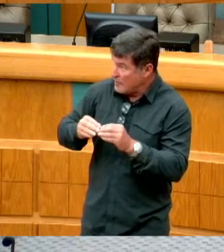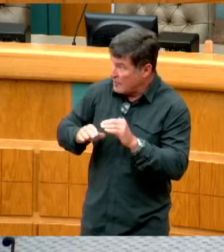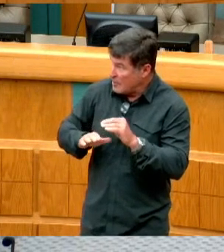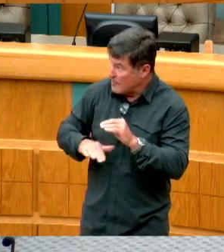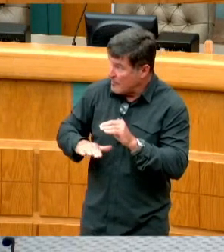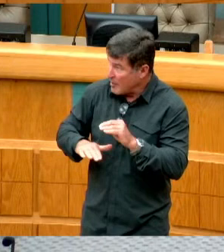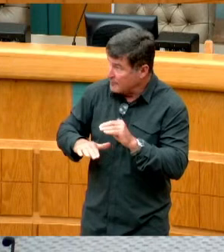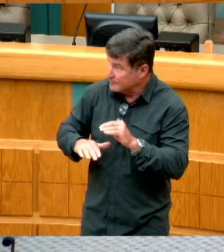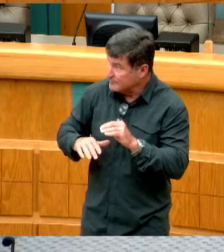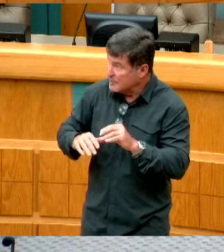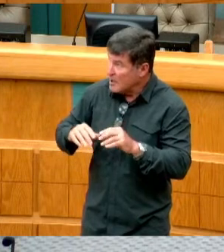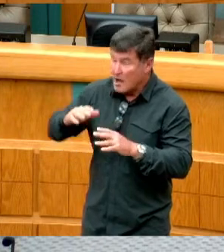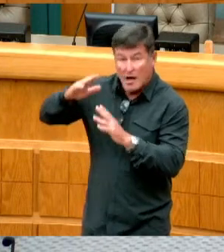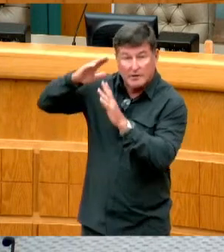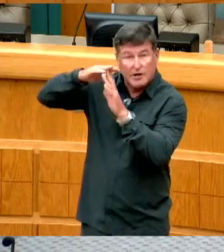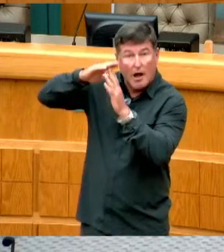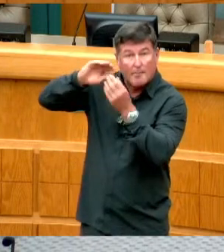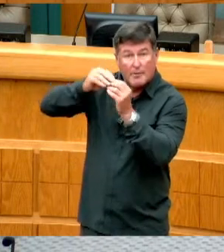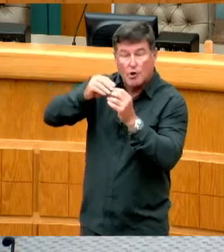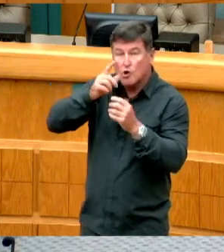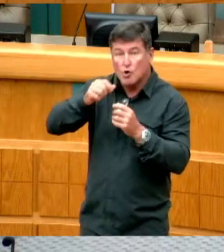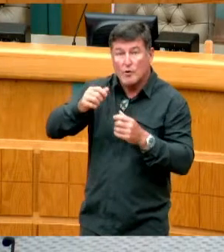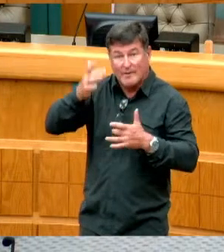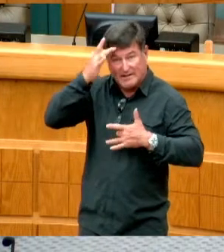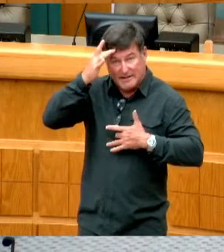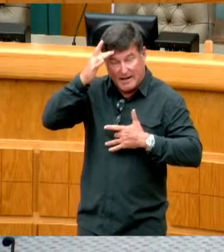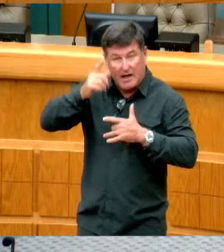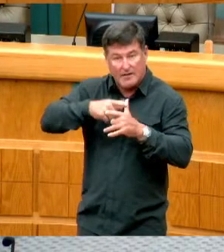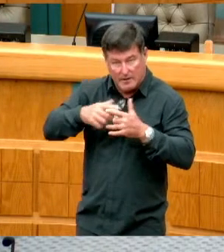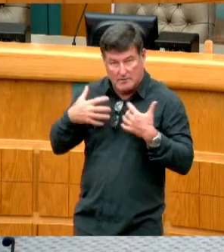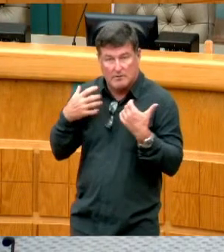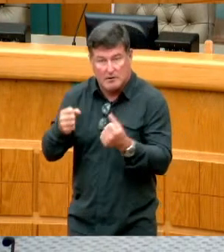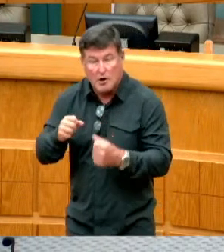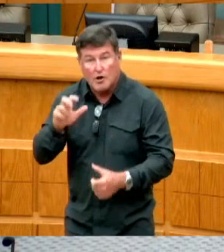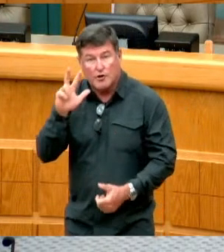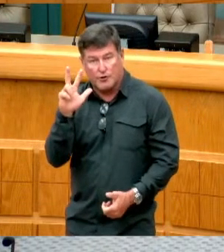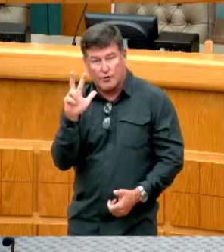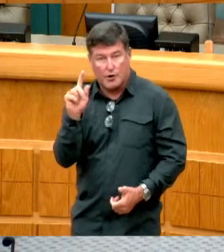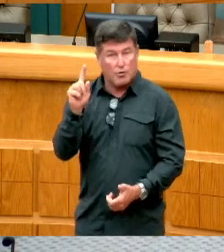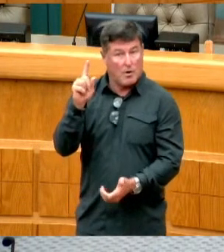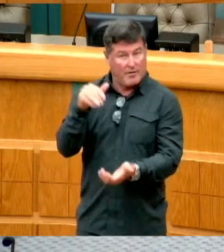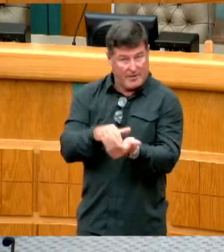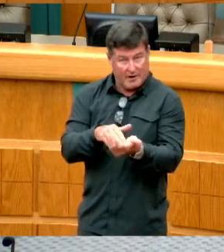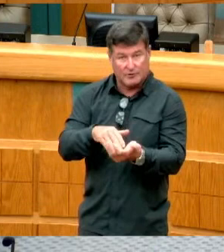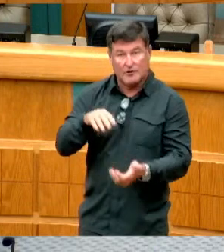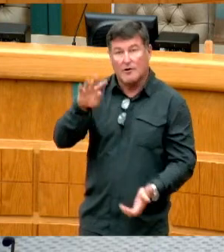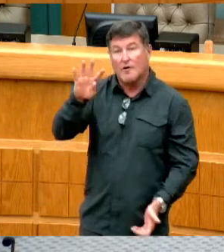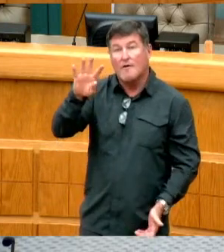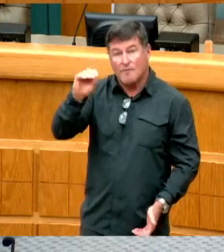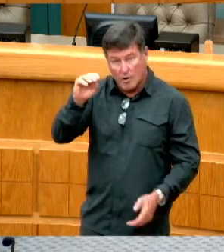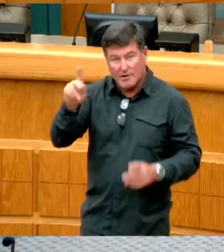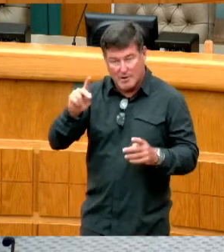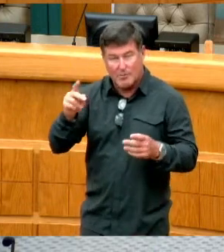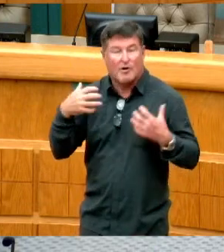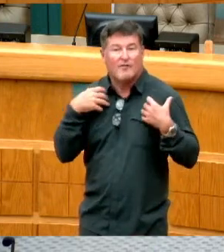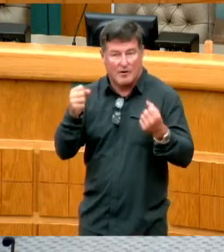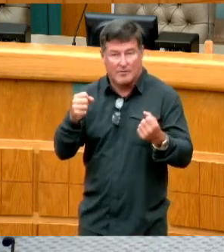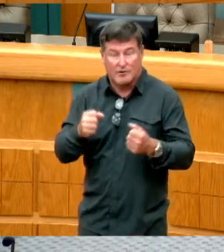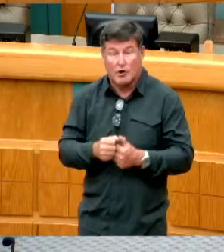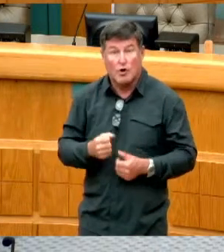the people that have recovered here in Nueces County. 31,040 people have recovered from COVID-19.